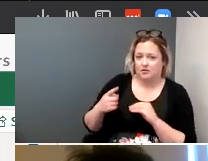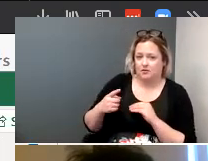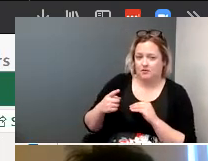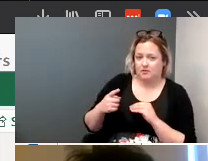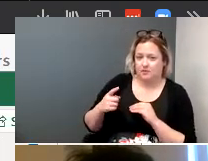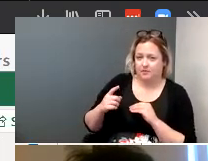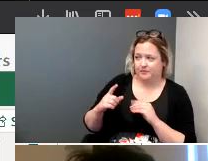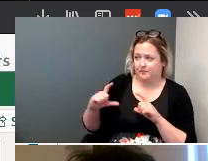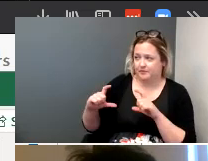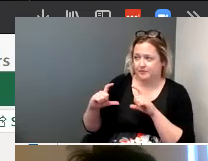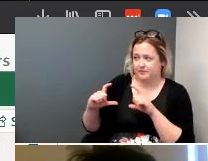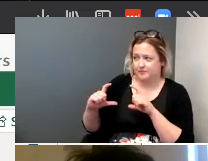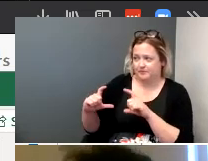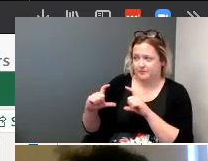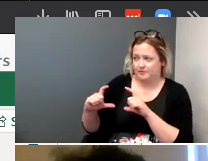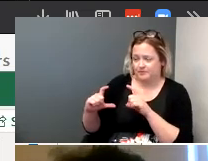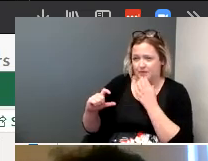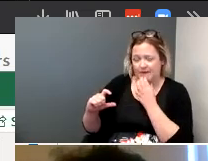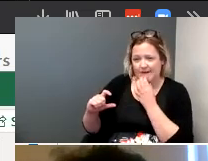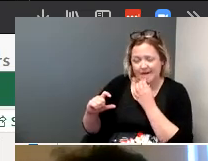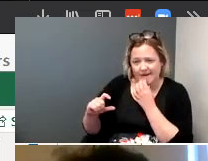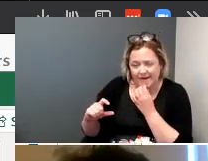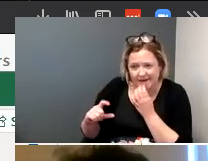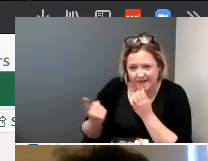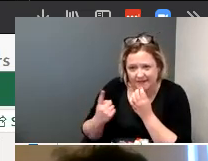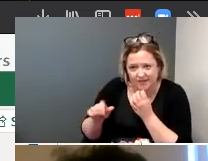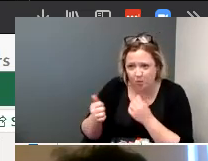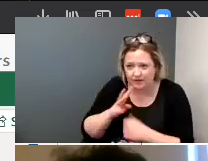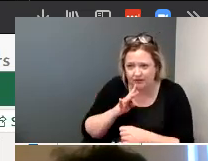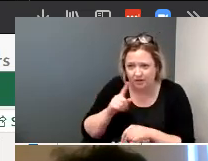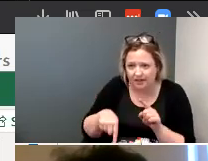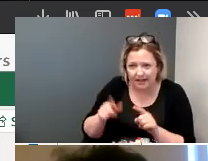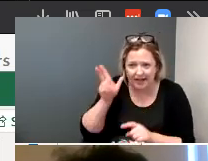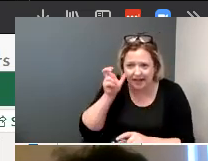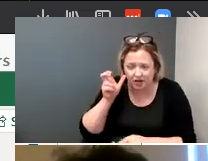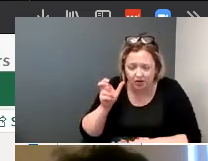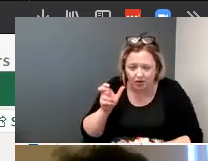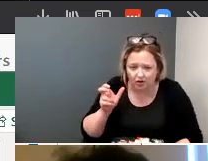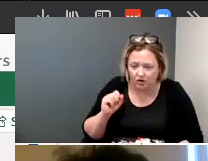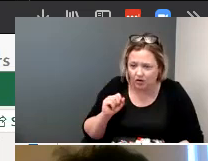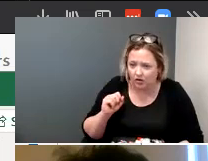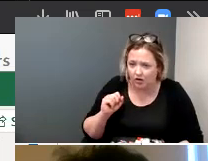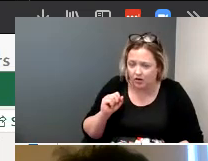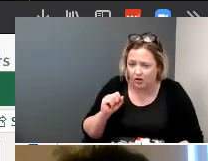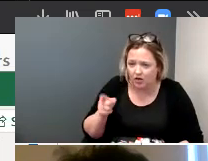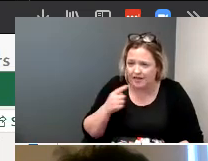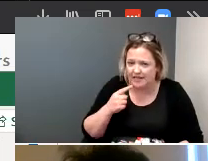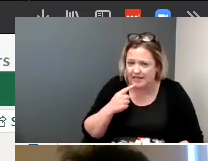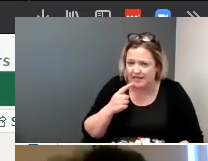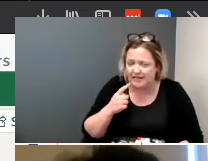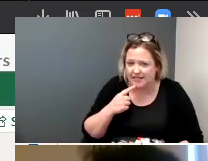Come on. Big Both omega lower was and lower upper bound. bound. Wait, what? Again? Like both lower bound and upper